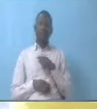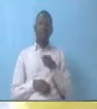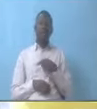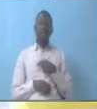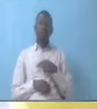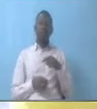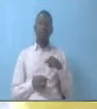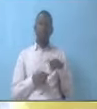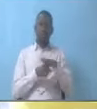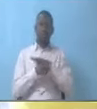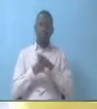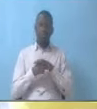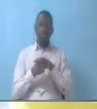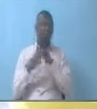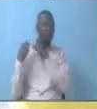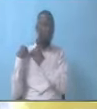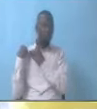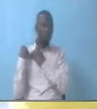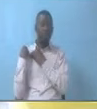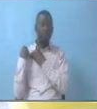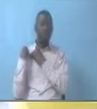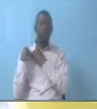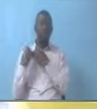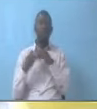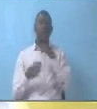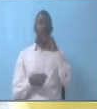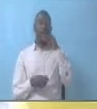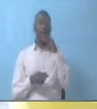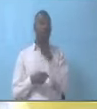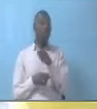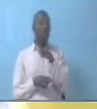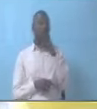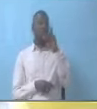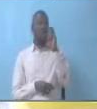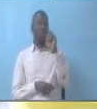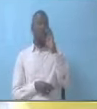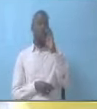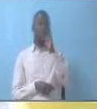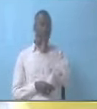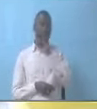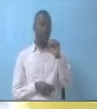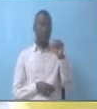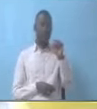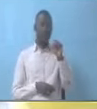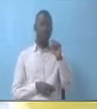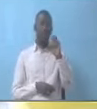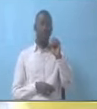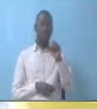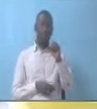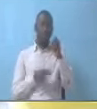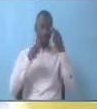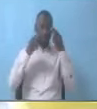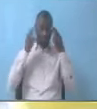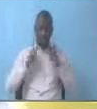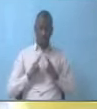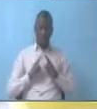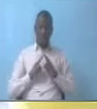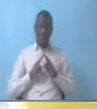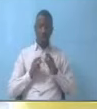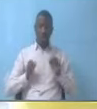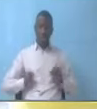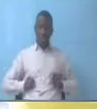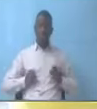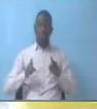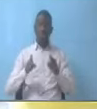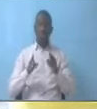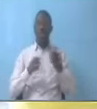responsibility. Waru galam la nak the decrees or laws introduced while he is in office. Loi yi wala degree yi nga xamne mom lañ indi